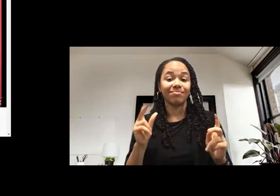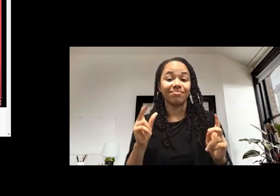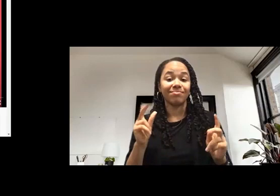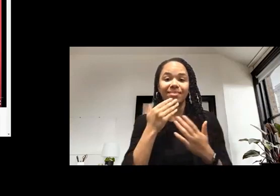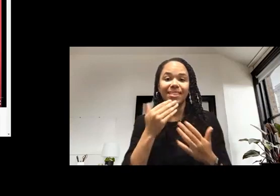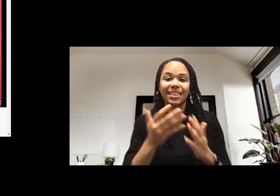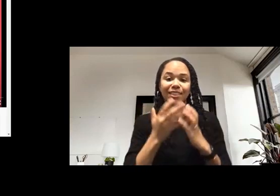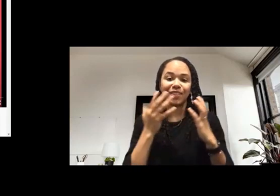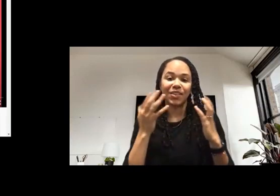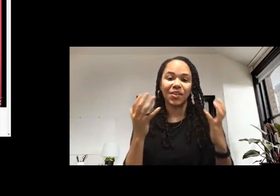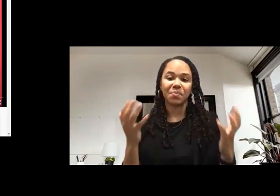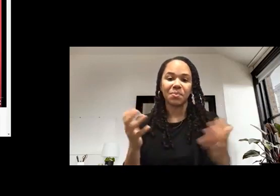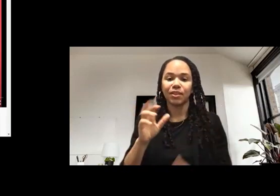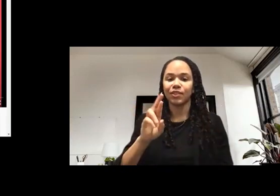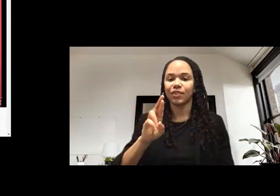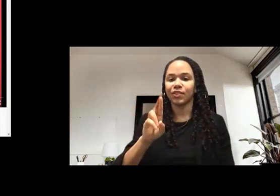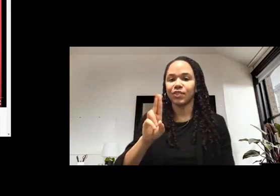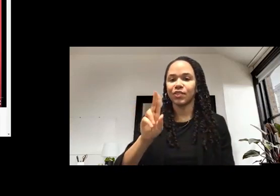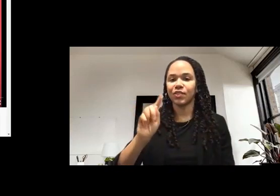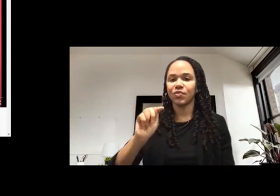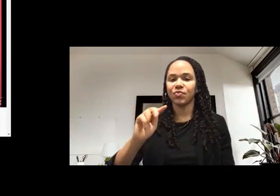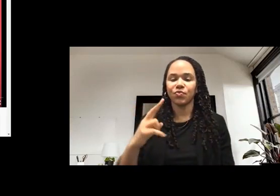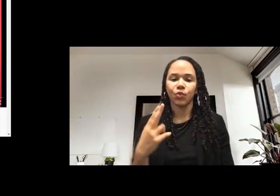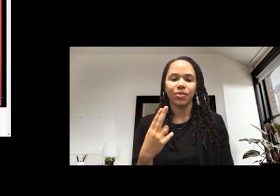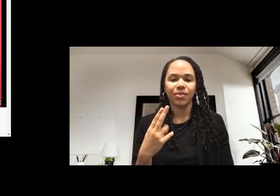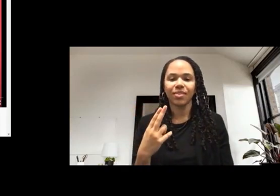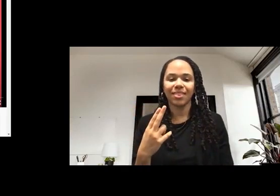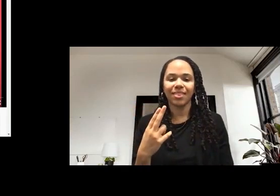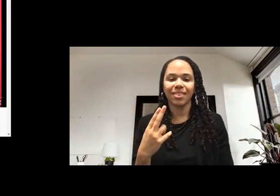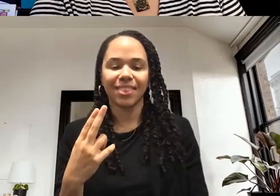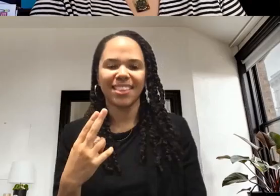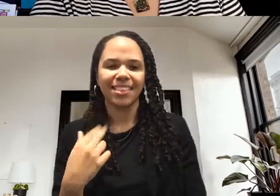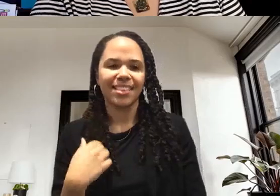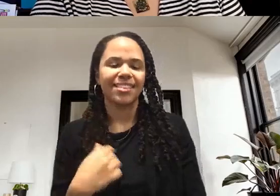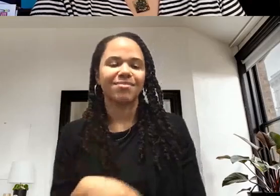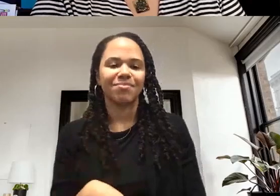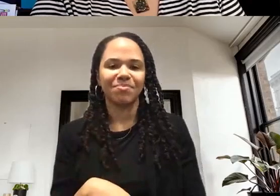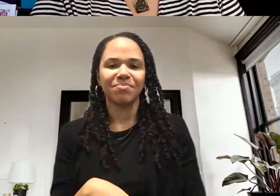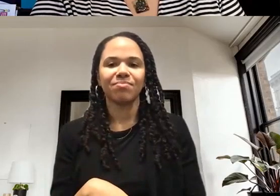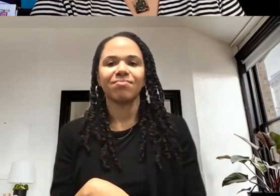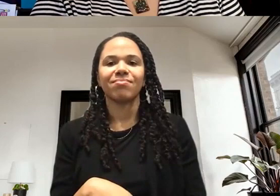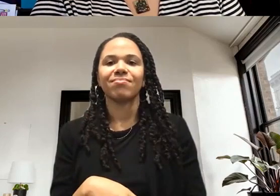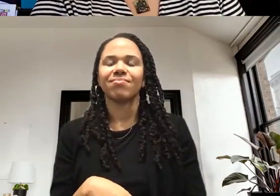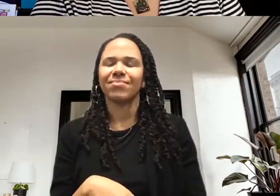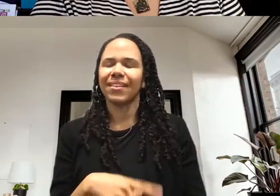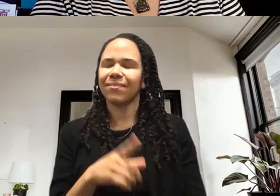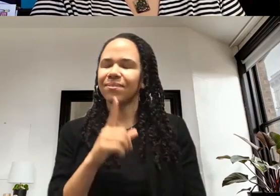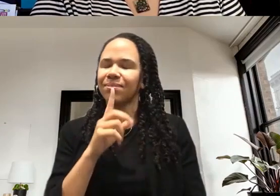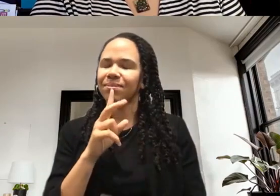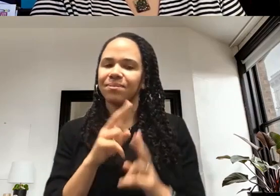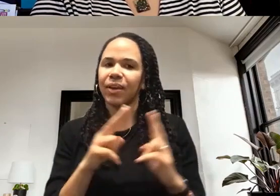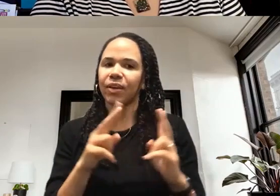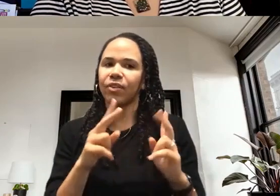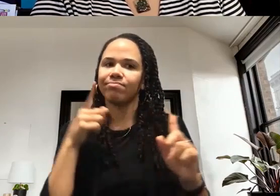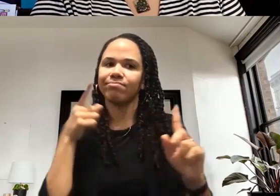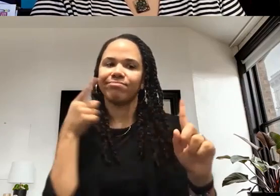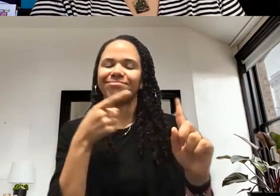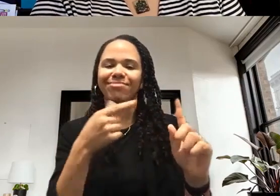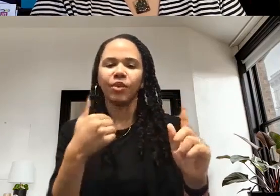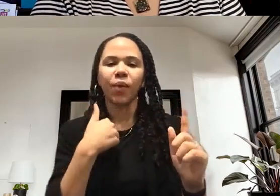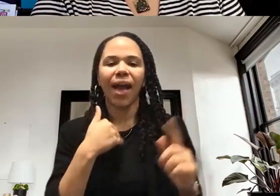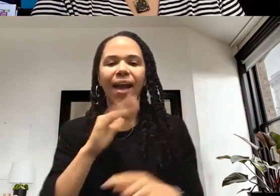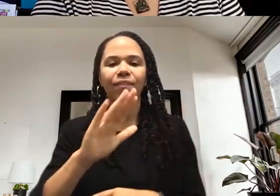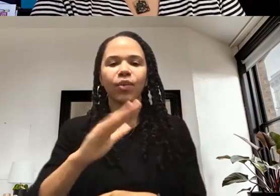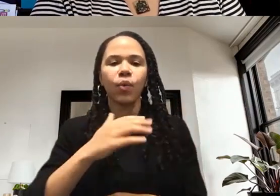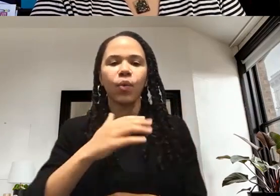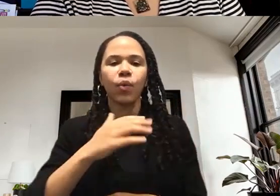Yeah, thank you, Ruth. It's a very spot on to let your passions drive your interests like